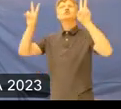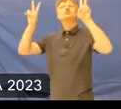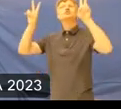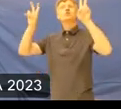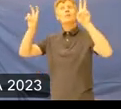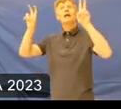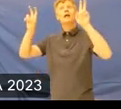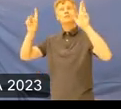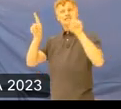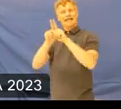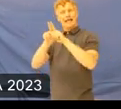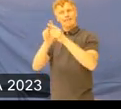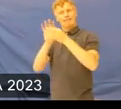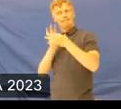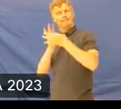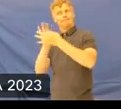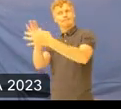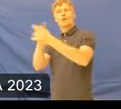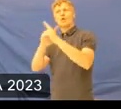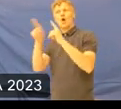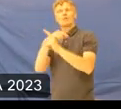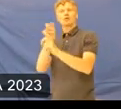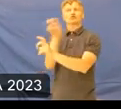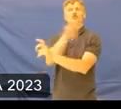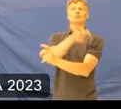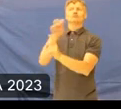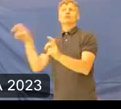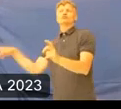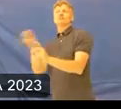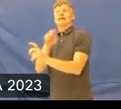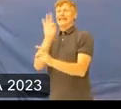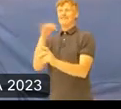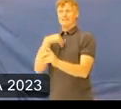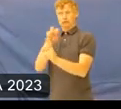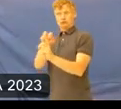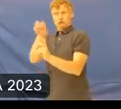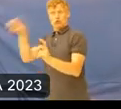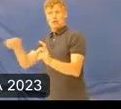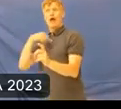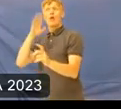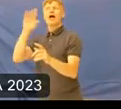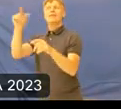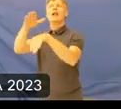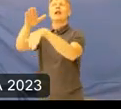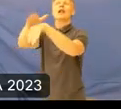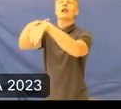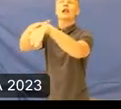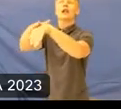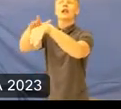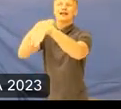equal. If not, you're going to have to signal that you're leaving the topic. Anyway, so how many